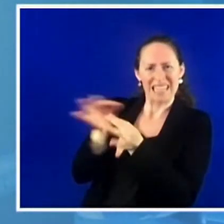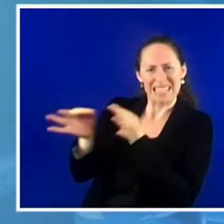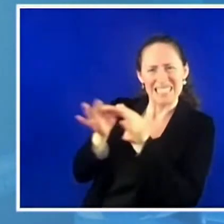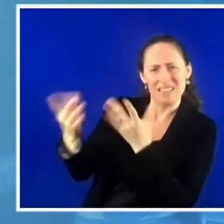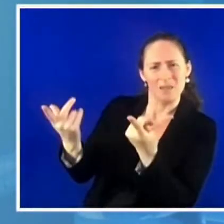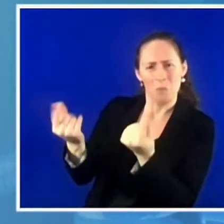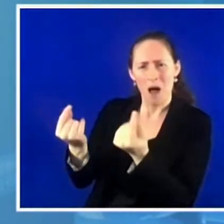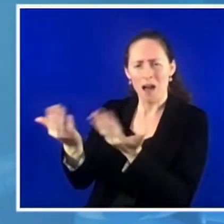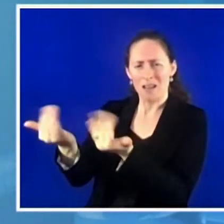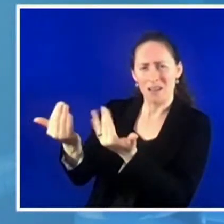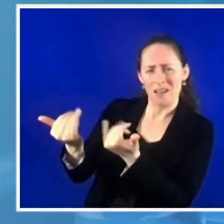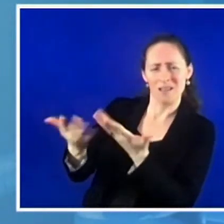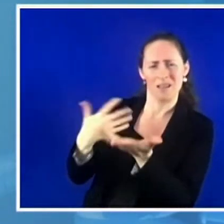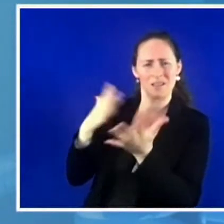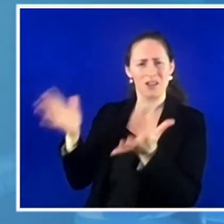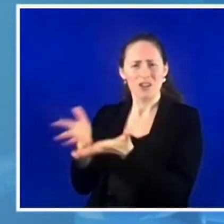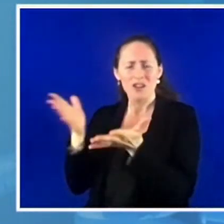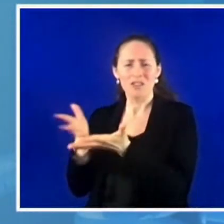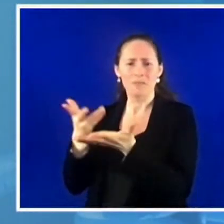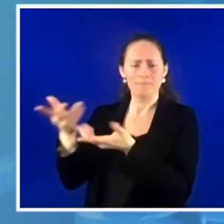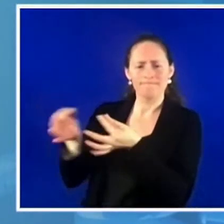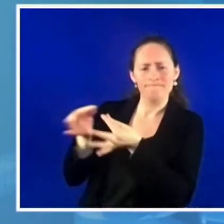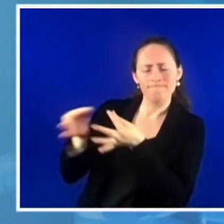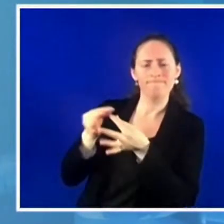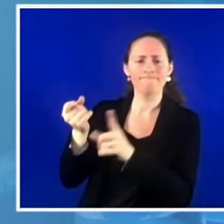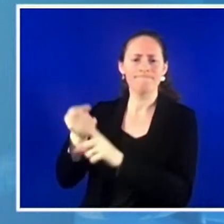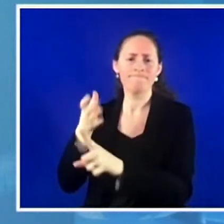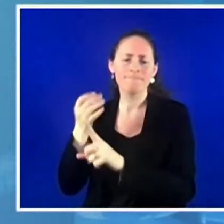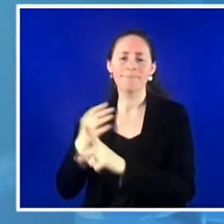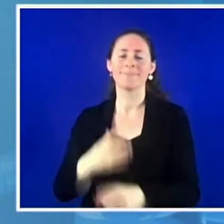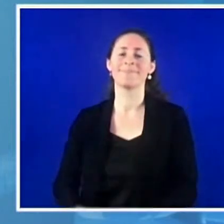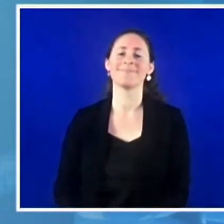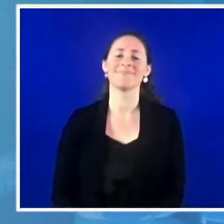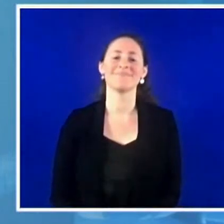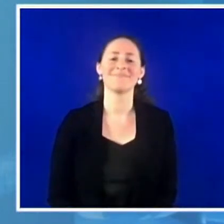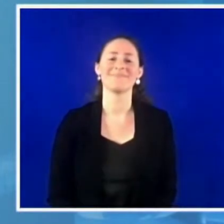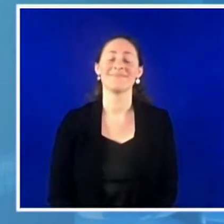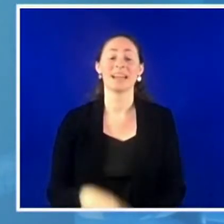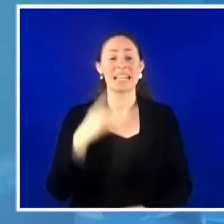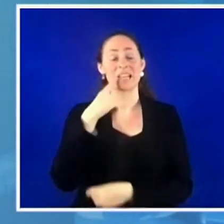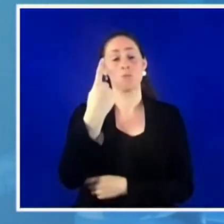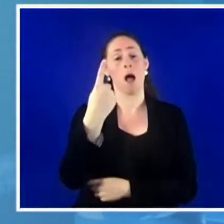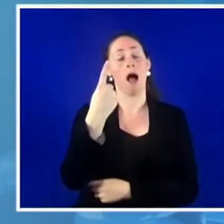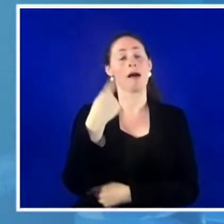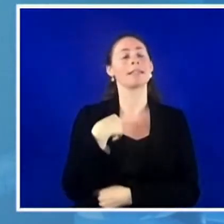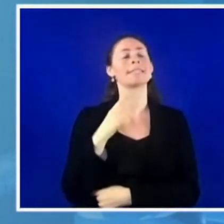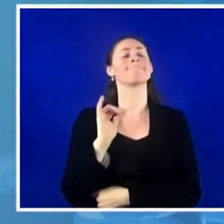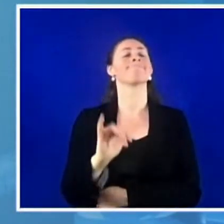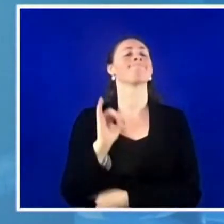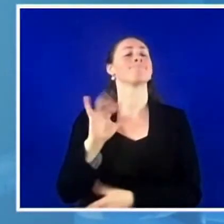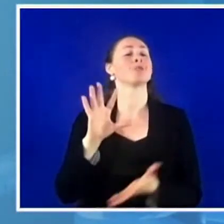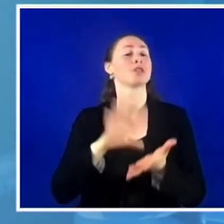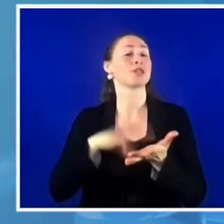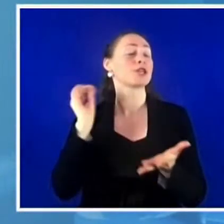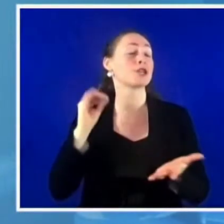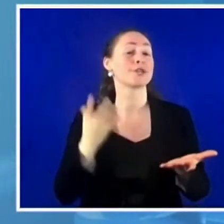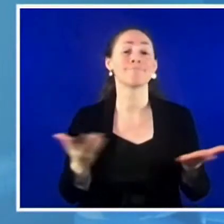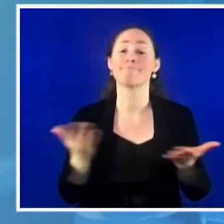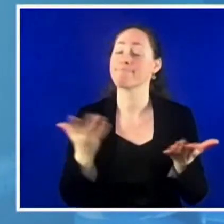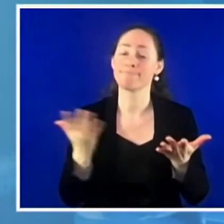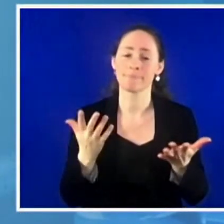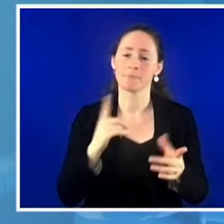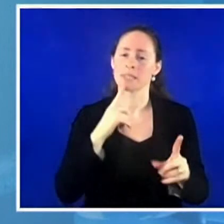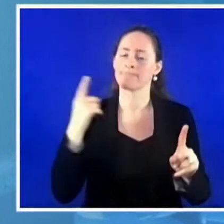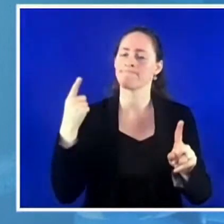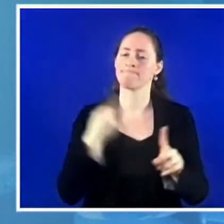And probably the biggest lesson that I've learned there is the importance of motivating and